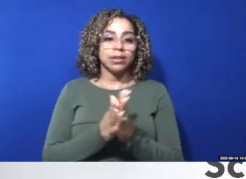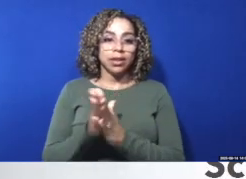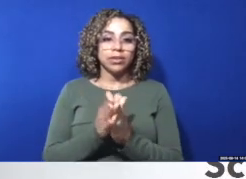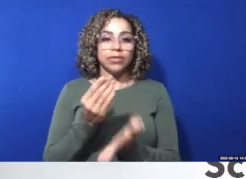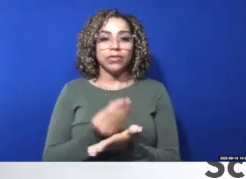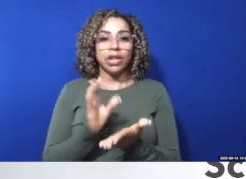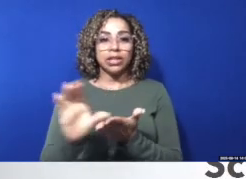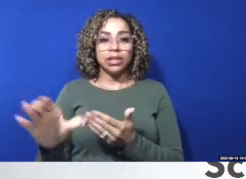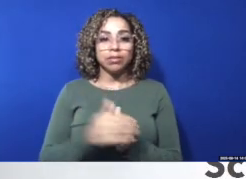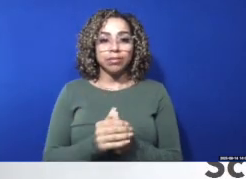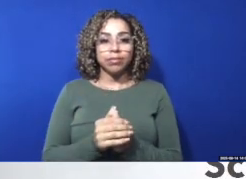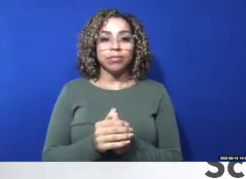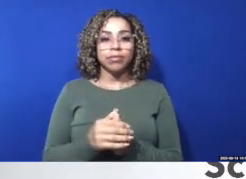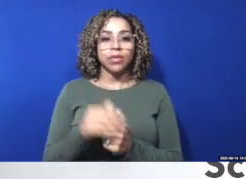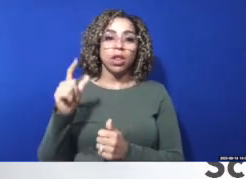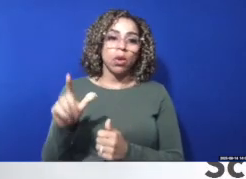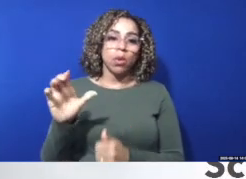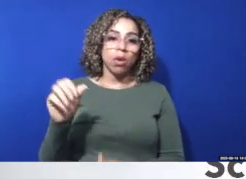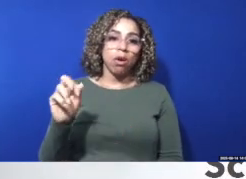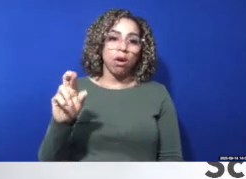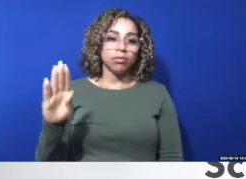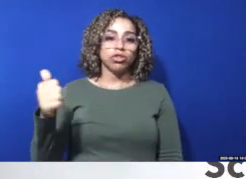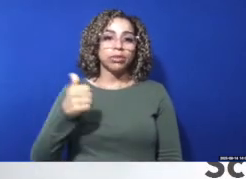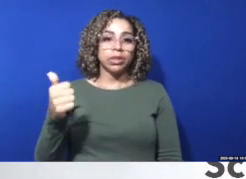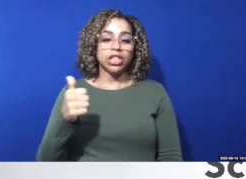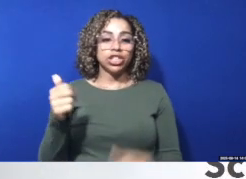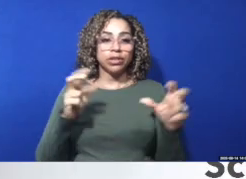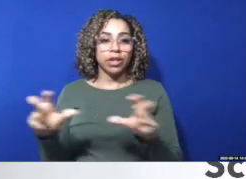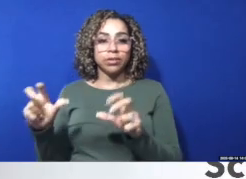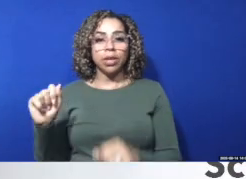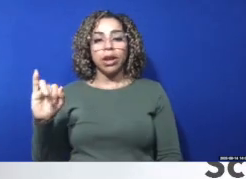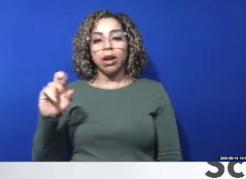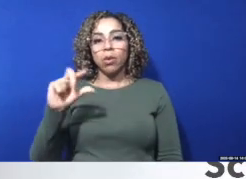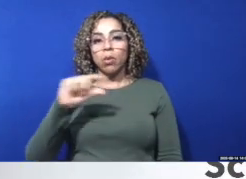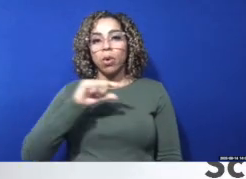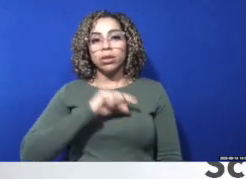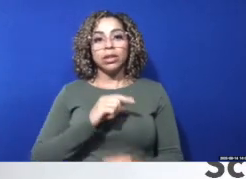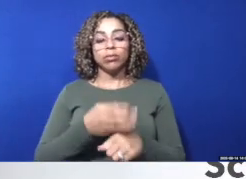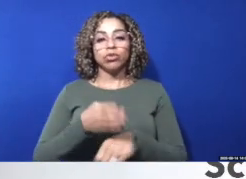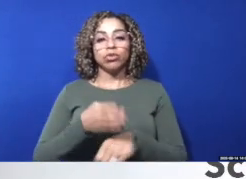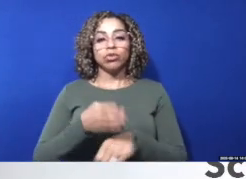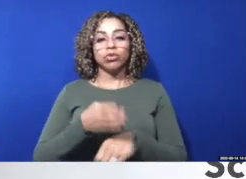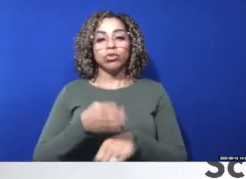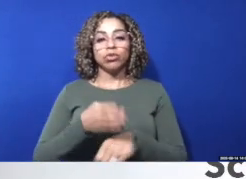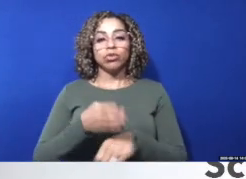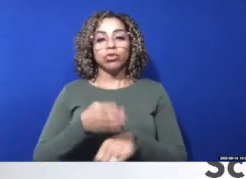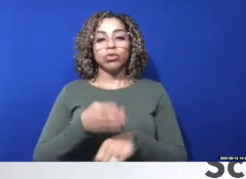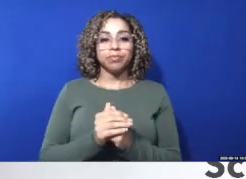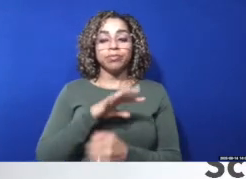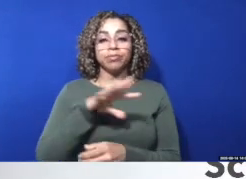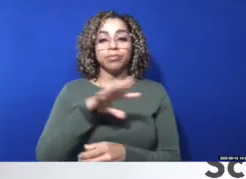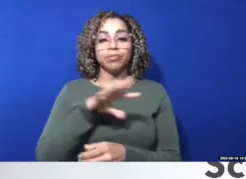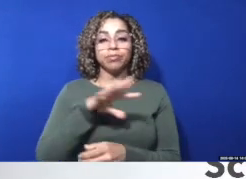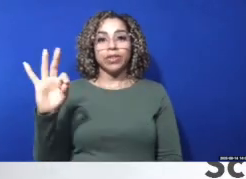carbon transportation investments and the Air Quality Improvement Program. It covers 3 fiscal years, beginning